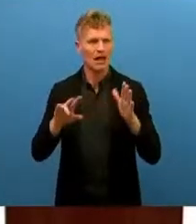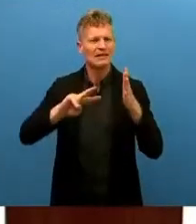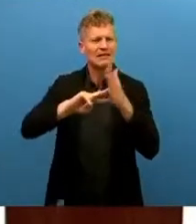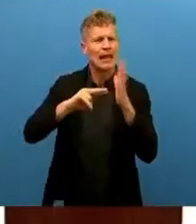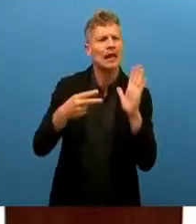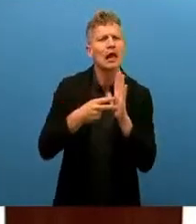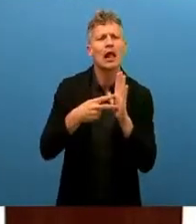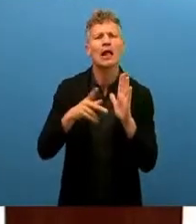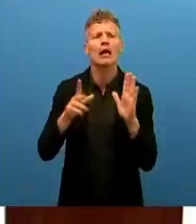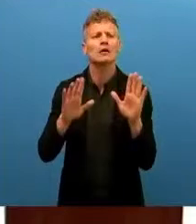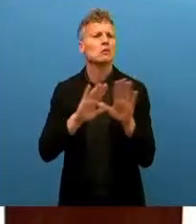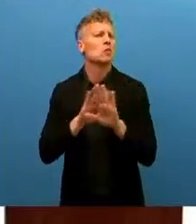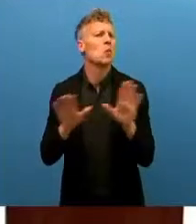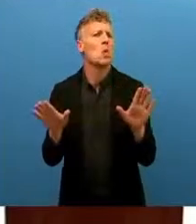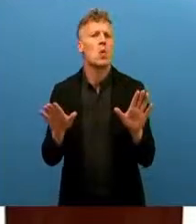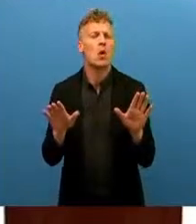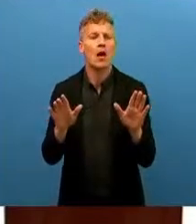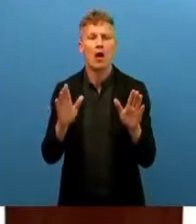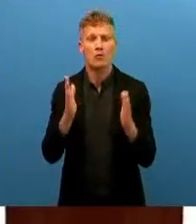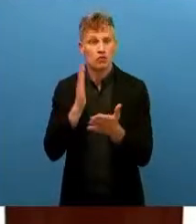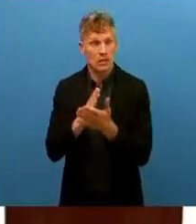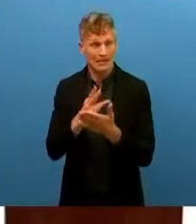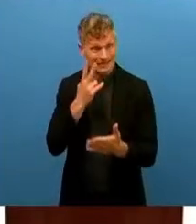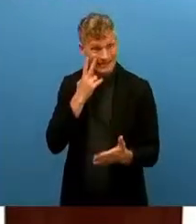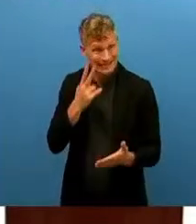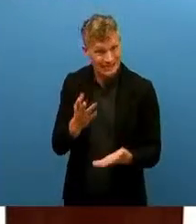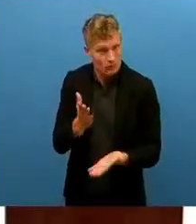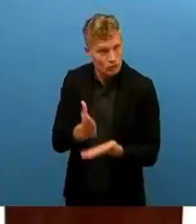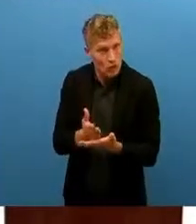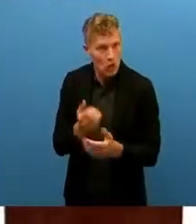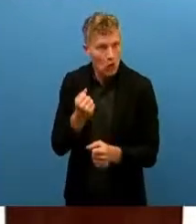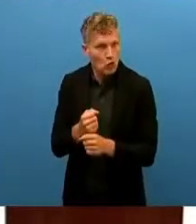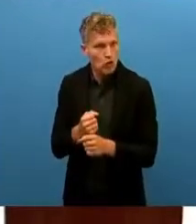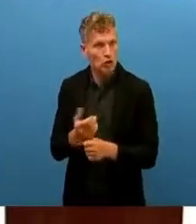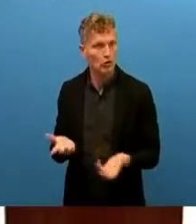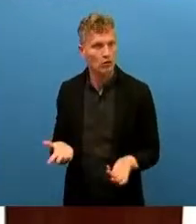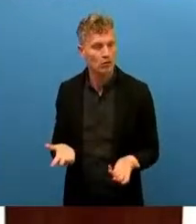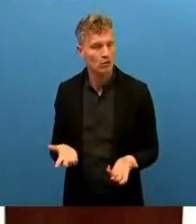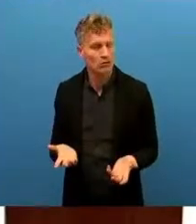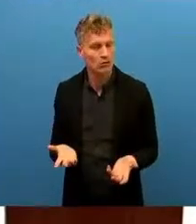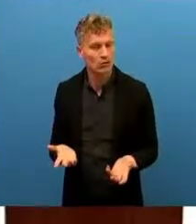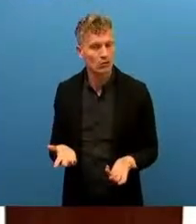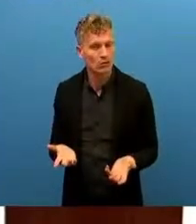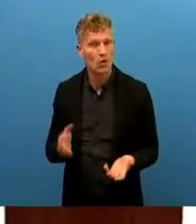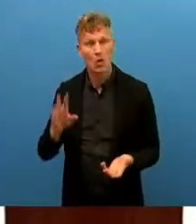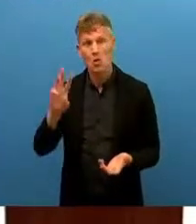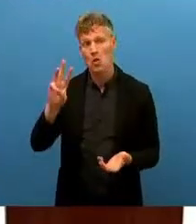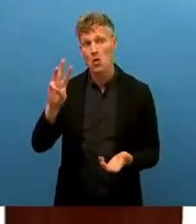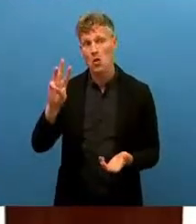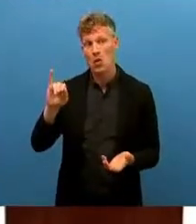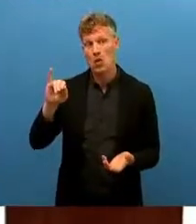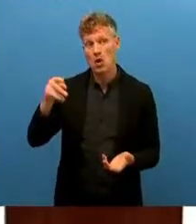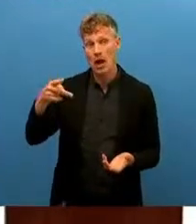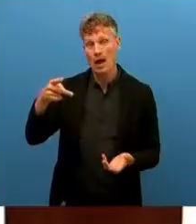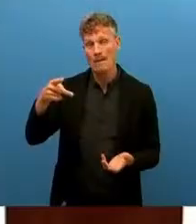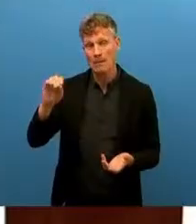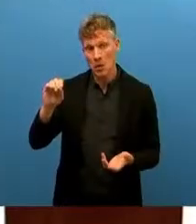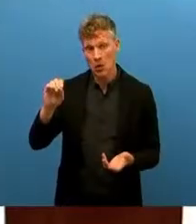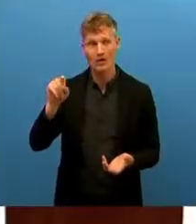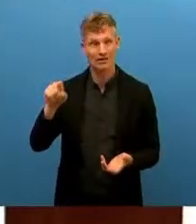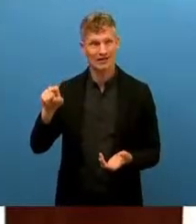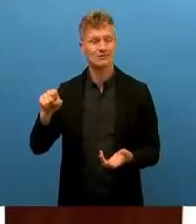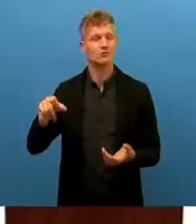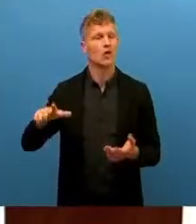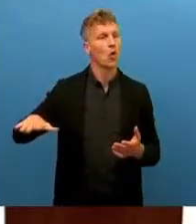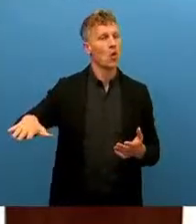without acknowledging the real work and legitimacy. In forums such as WIPA, which operate by consensus, a